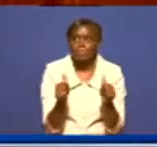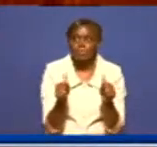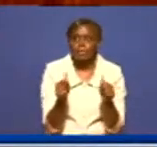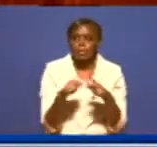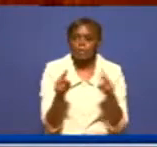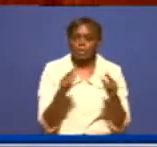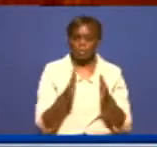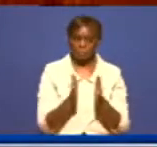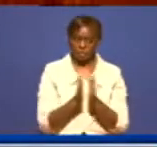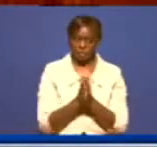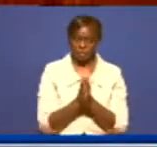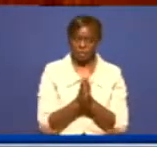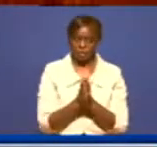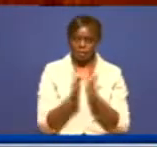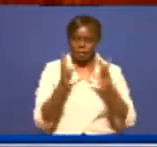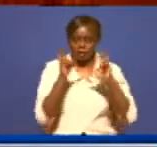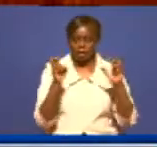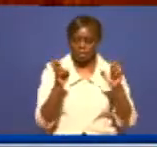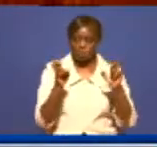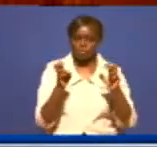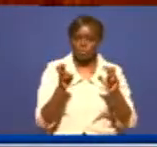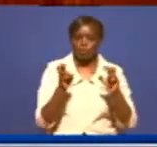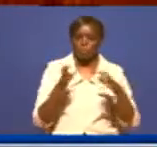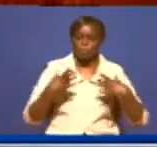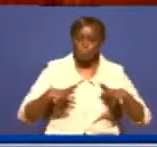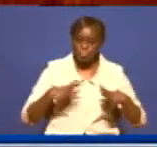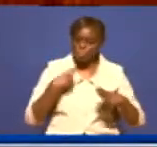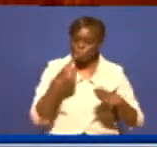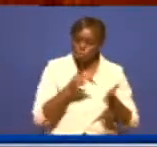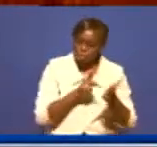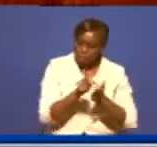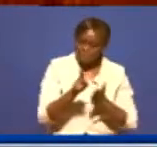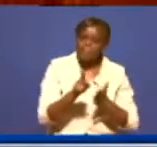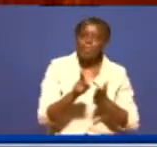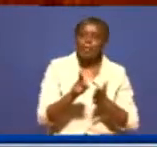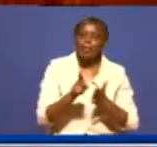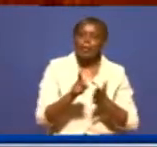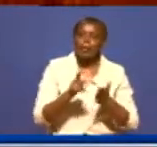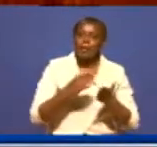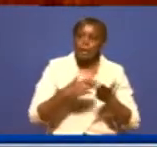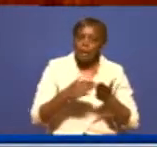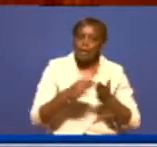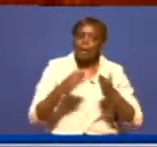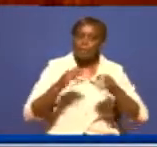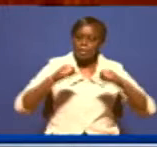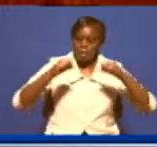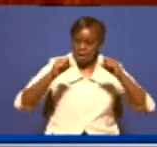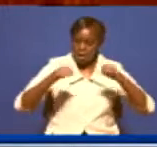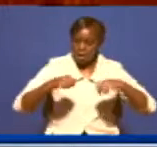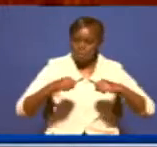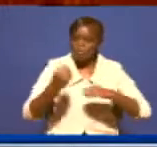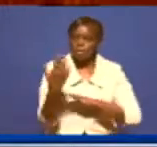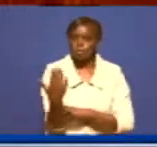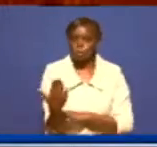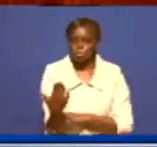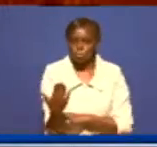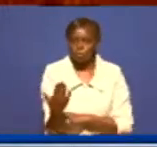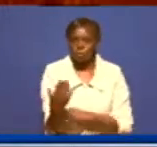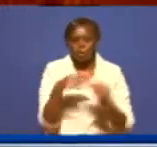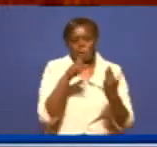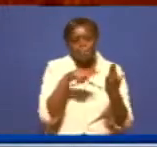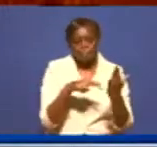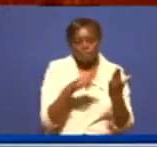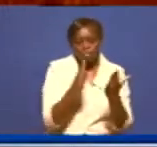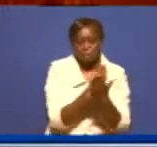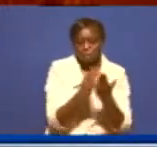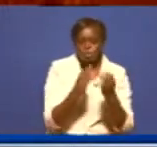begins with the issues of the tenancy agreement. It states very clearly, if you look at section